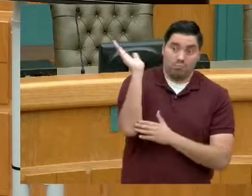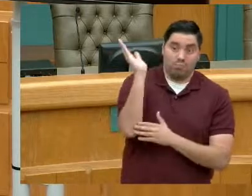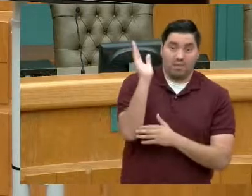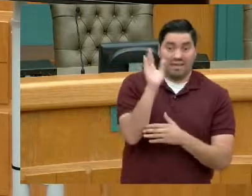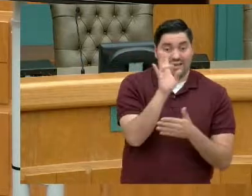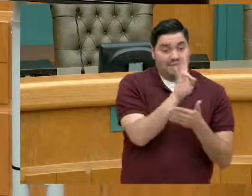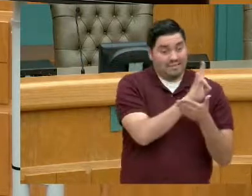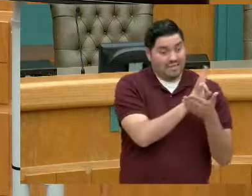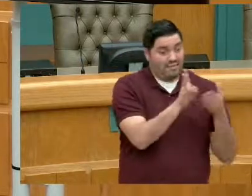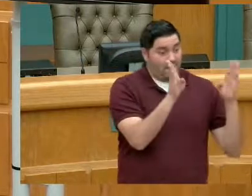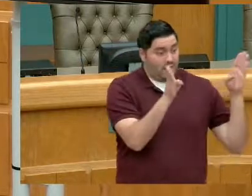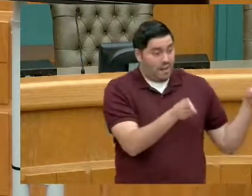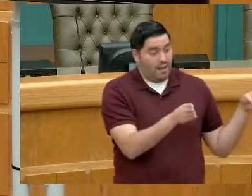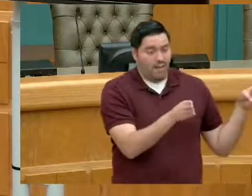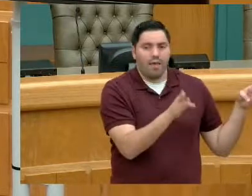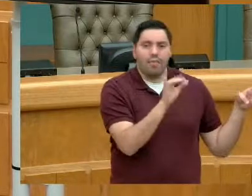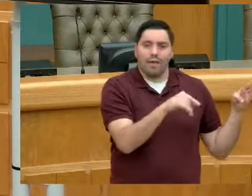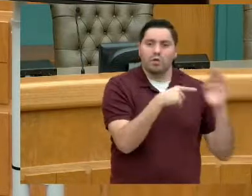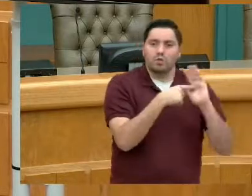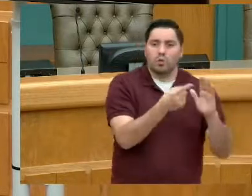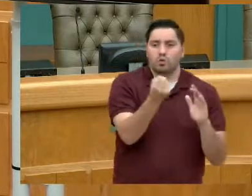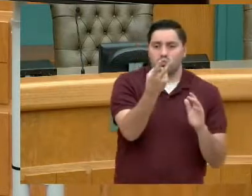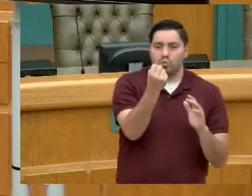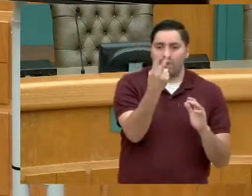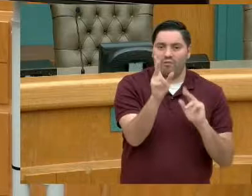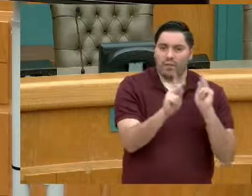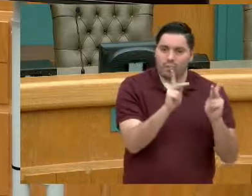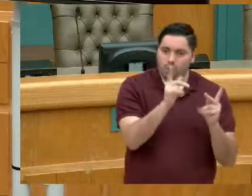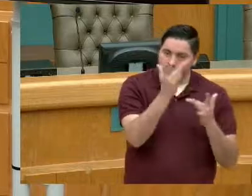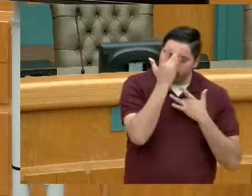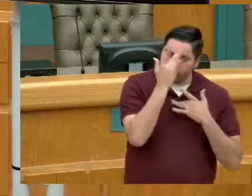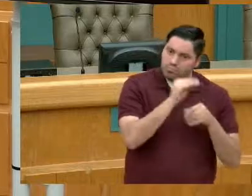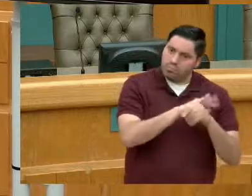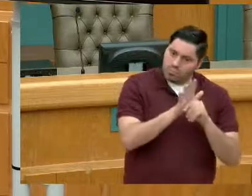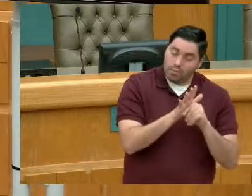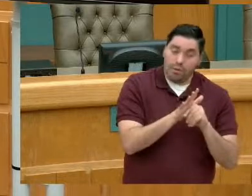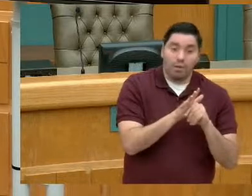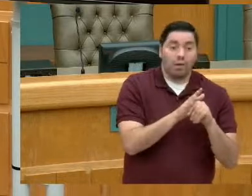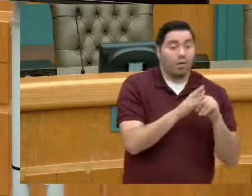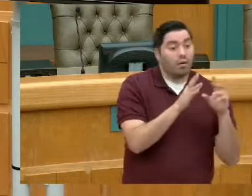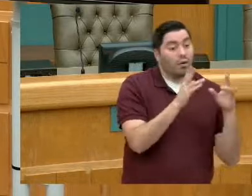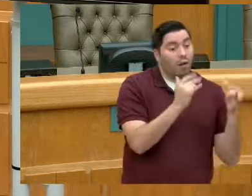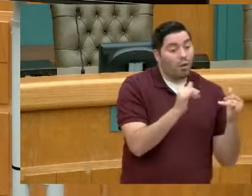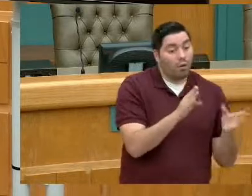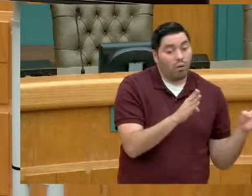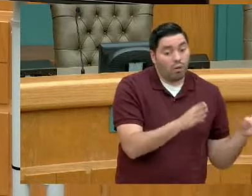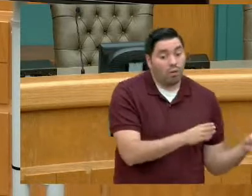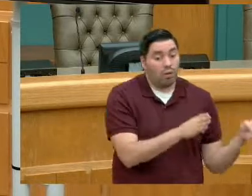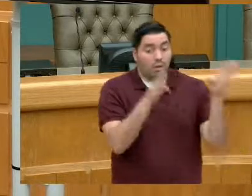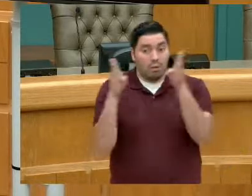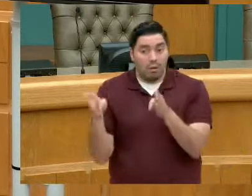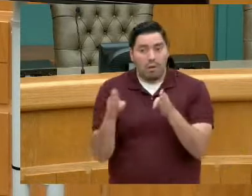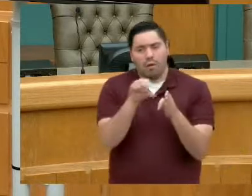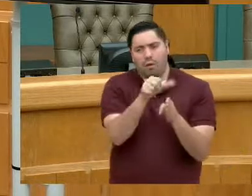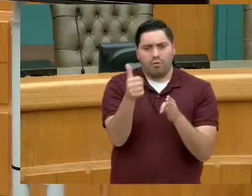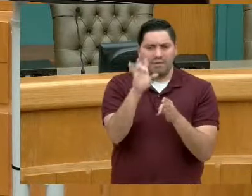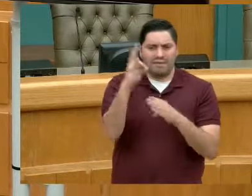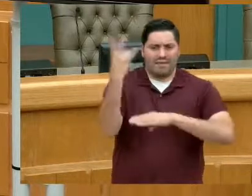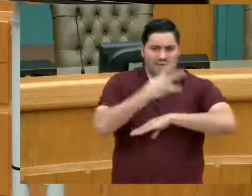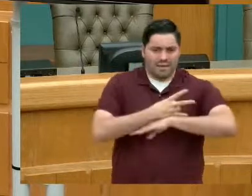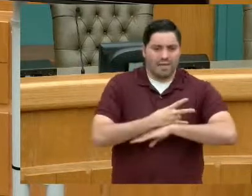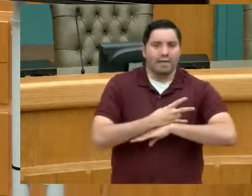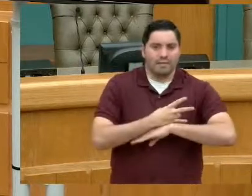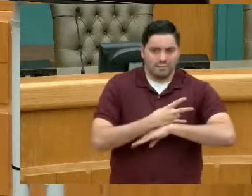quick count on last week will show there were 12 cases over that same 7-day time period last Wednesday when we were